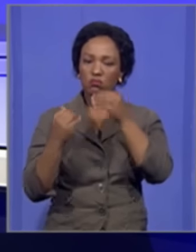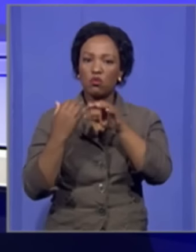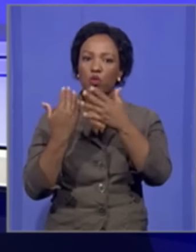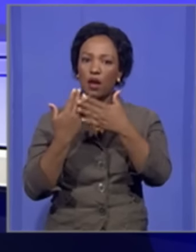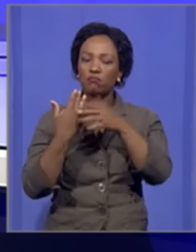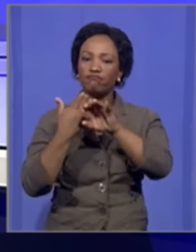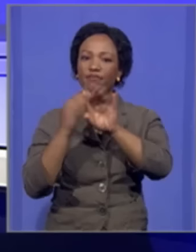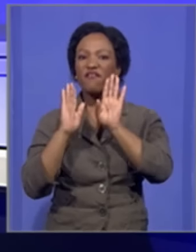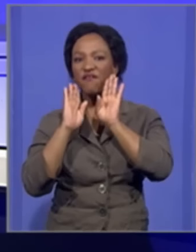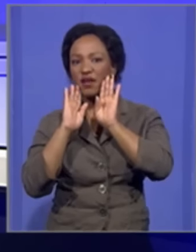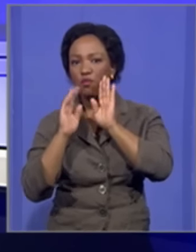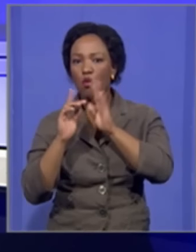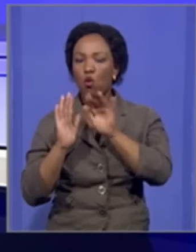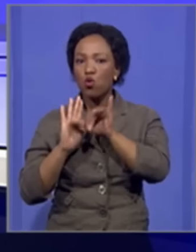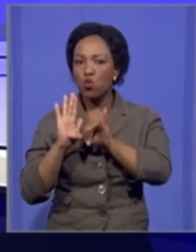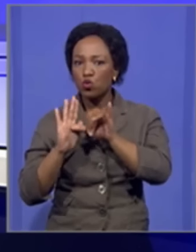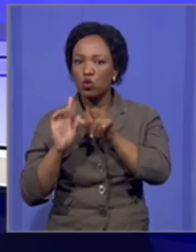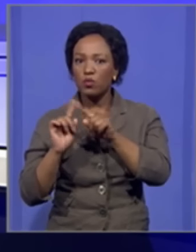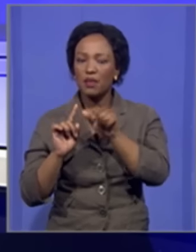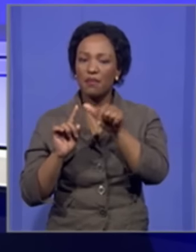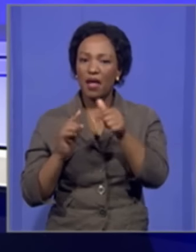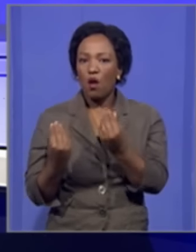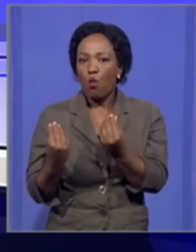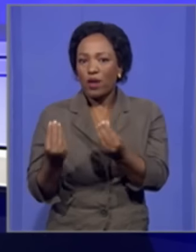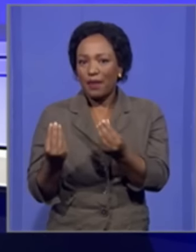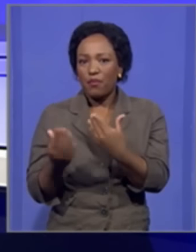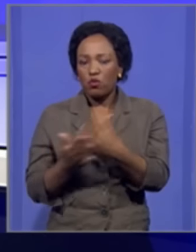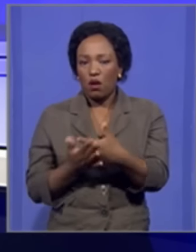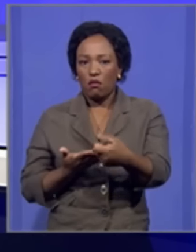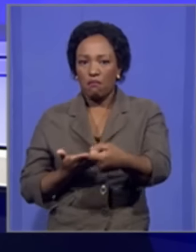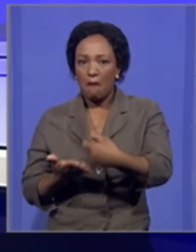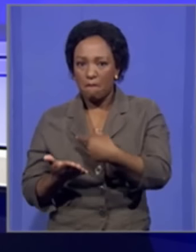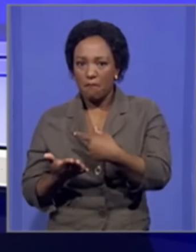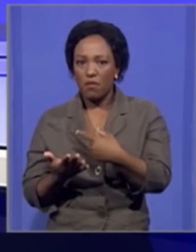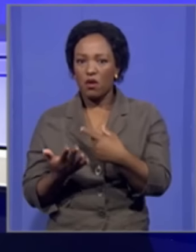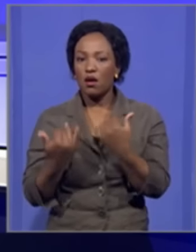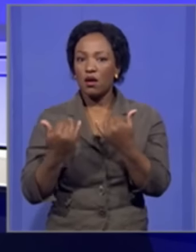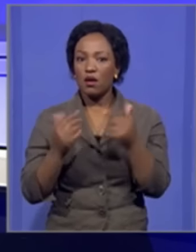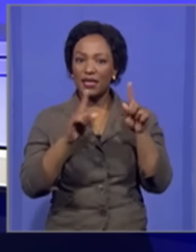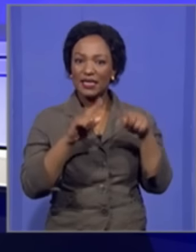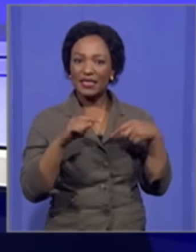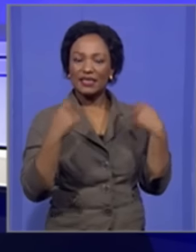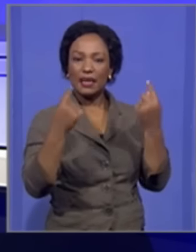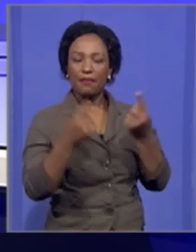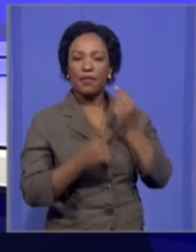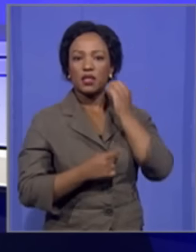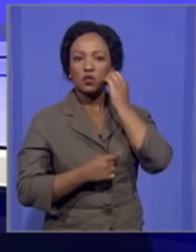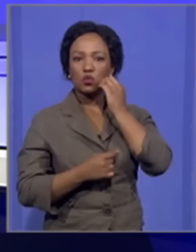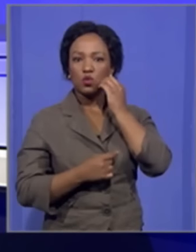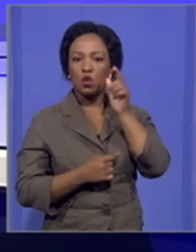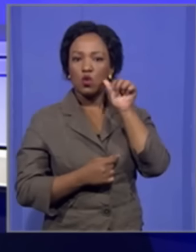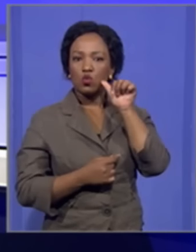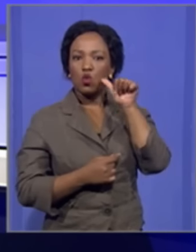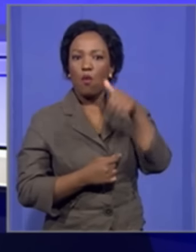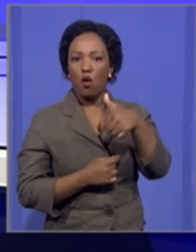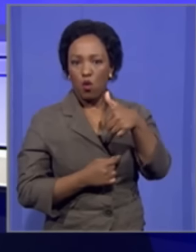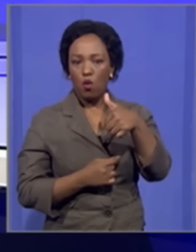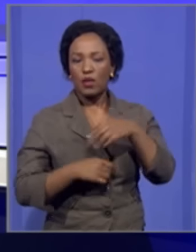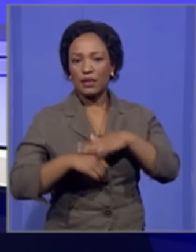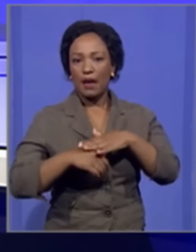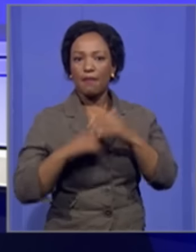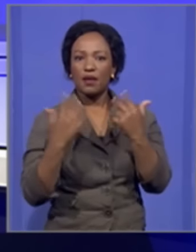dikgokaganyo Facebook, X, ešita le YouTube. Nomoro ya rena ya WhatsApp le yona le ka kgata tema ba sehlopha sa ditaba tša Sesotho ba tla lesolela tšona ka iri ya seswai